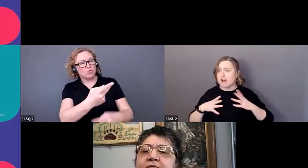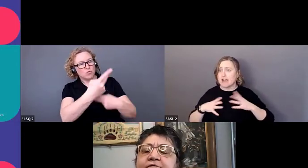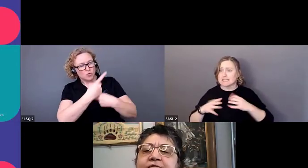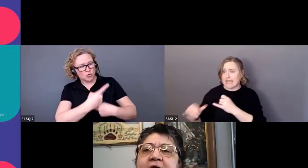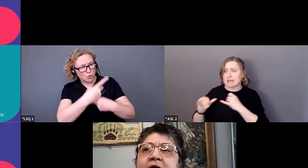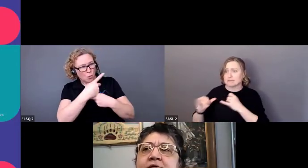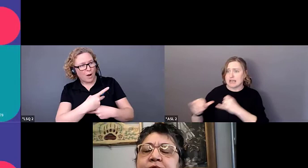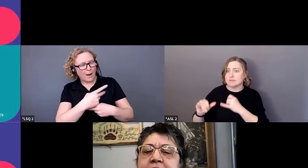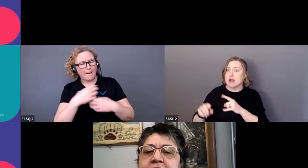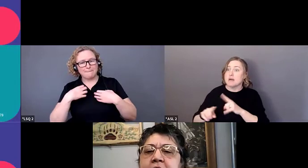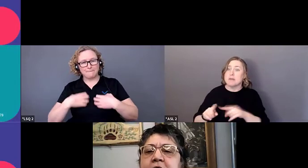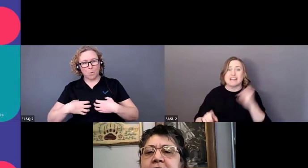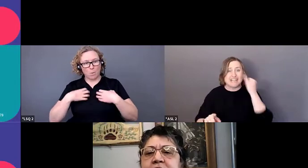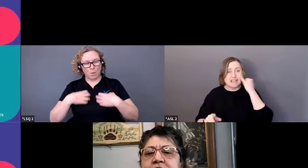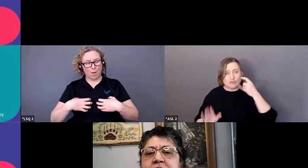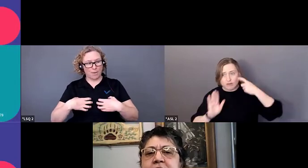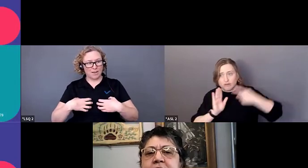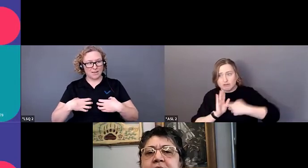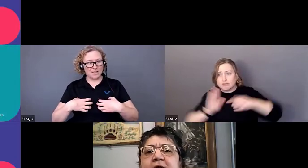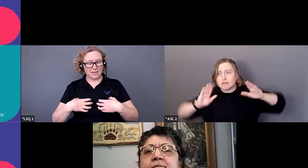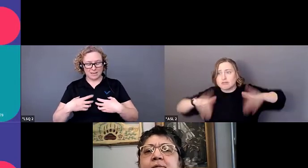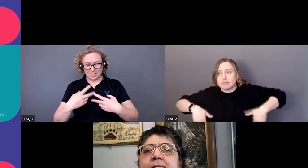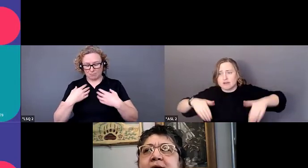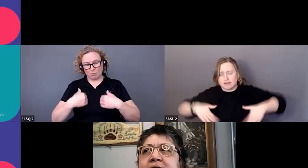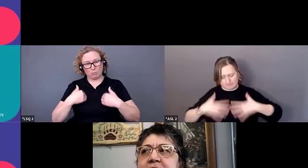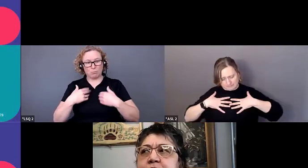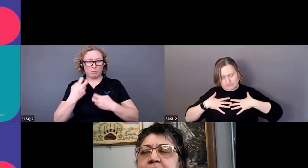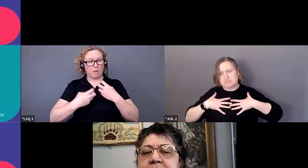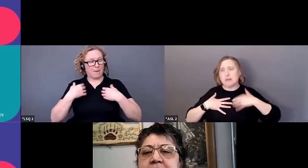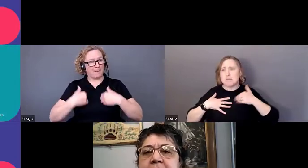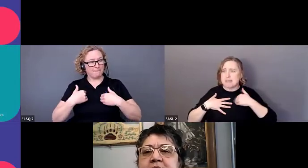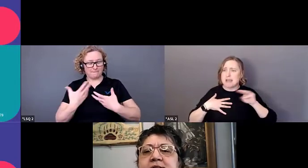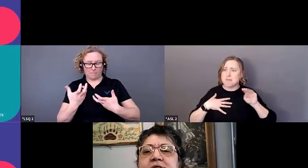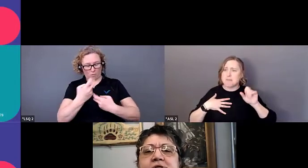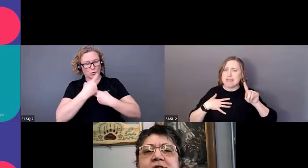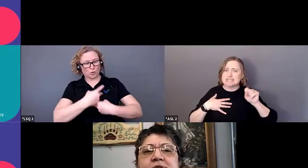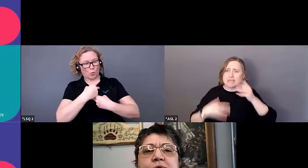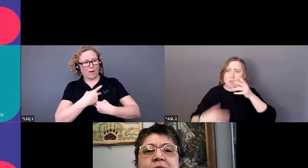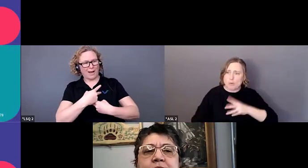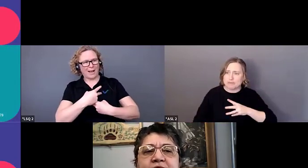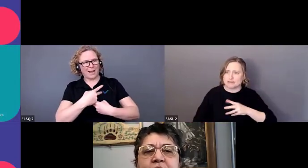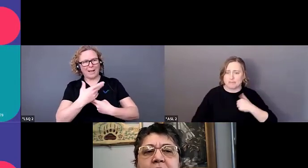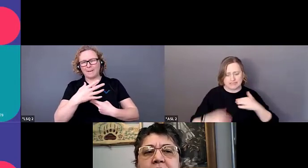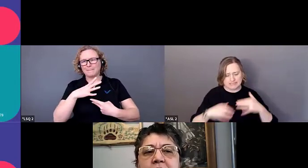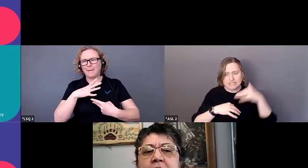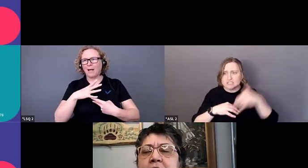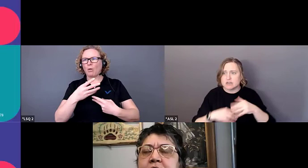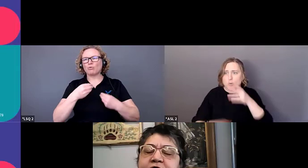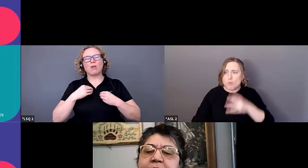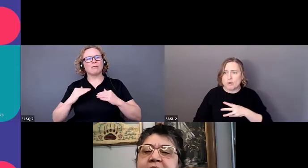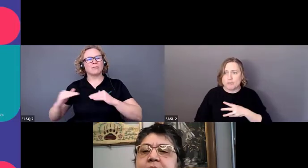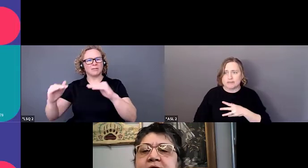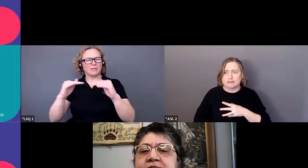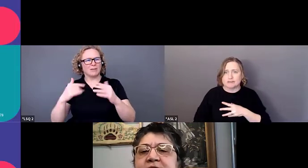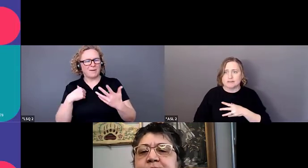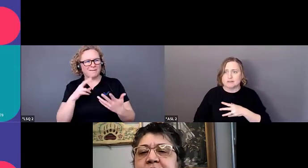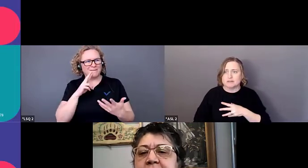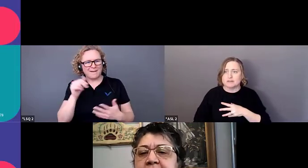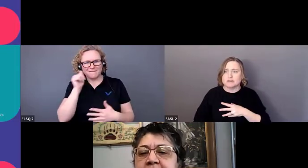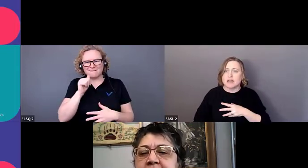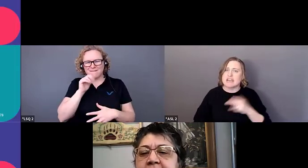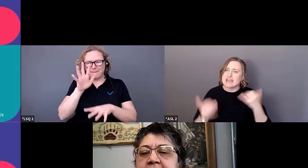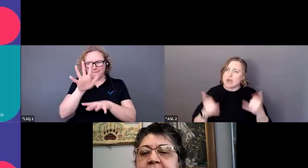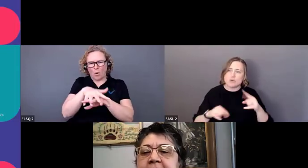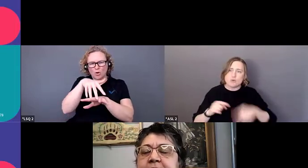but if you fail to acknowledge that I am a Métis woman, an Indigenous woman before you, you've made me